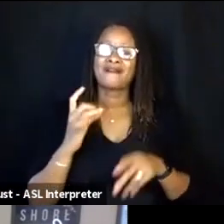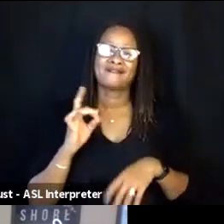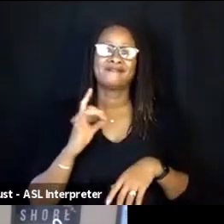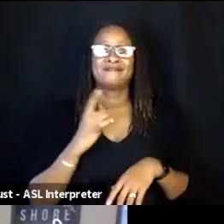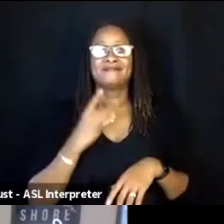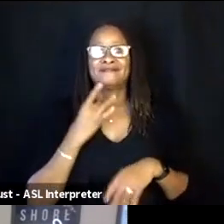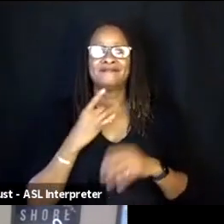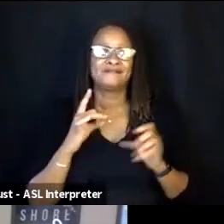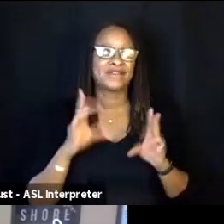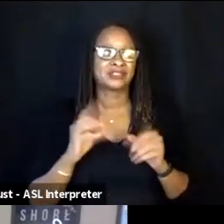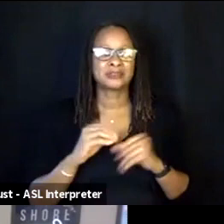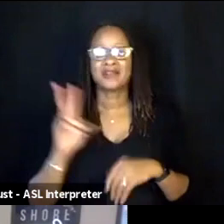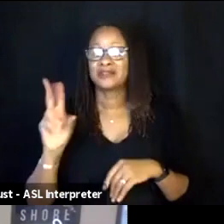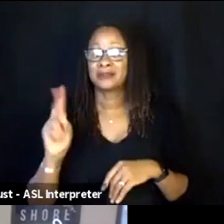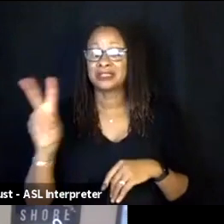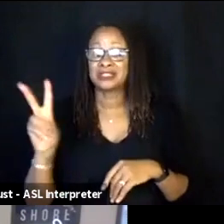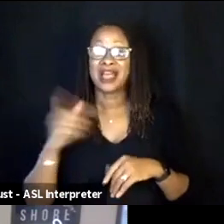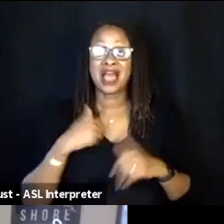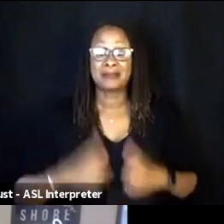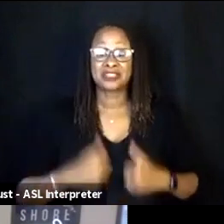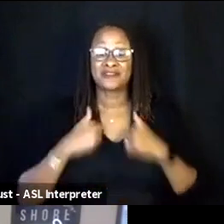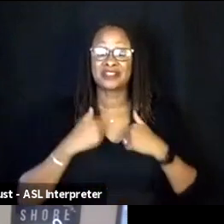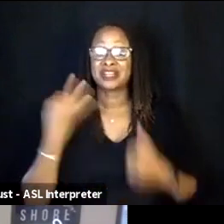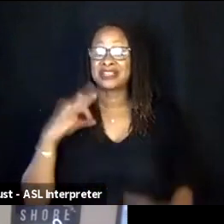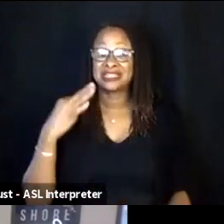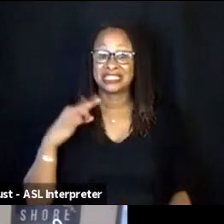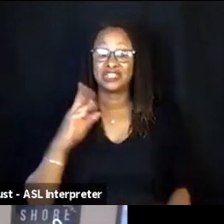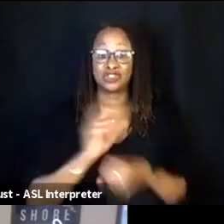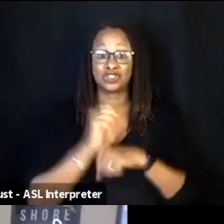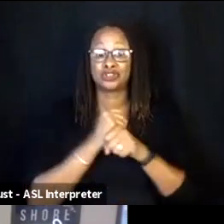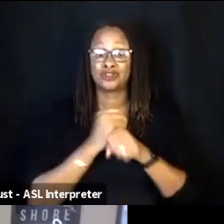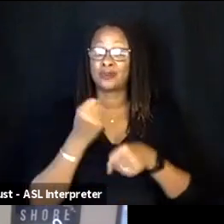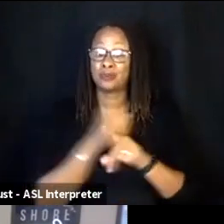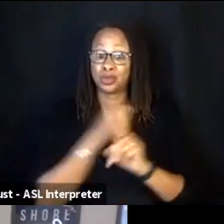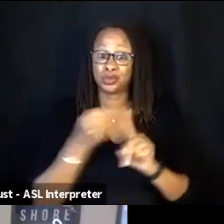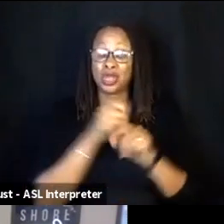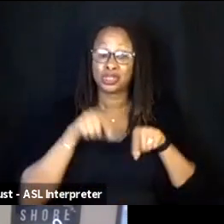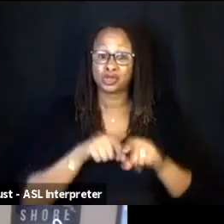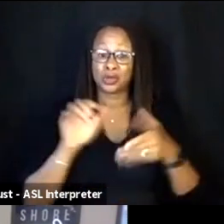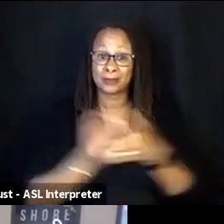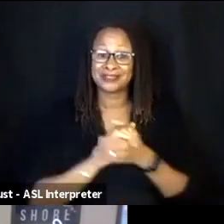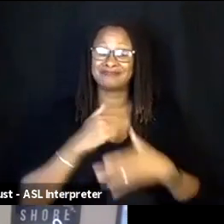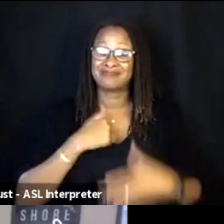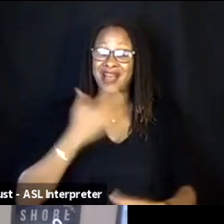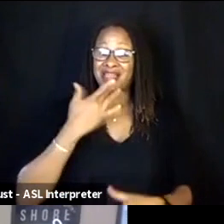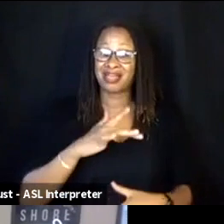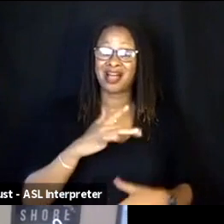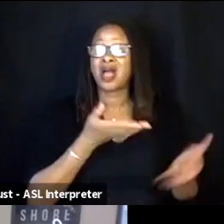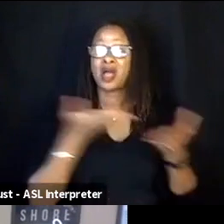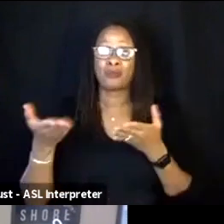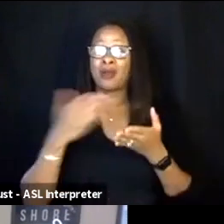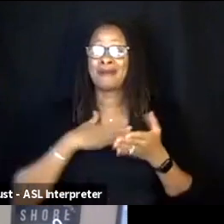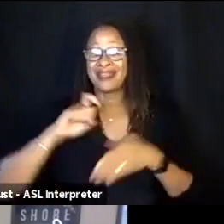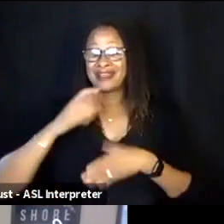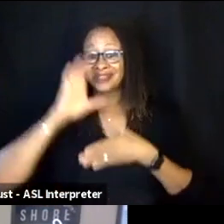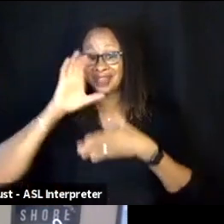into this?" She writes, "I'm a survivor of 19 years of abuse during the marriage. I am fortunate and was able to take my ex to trial. He was